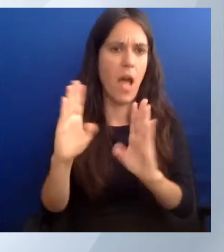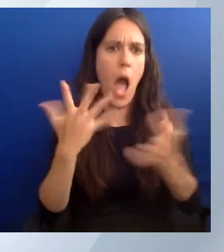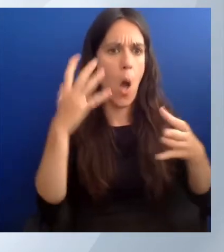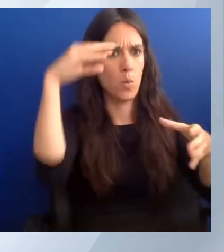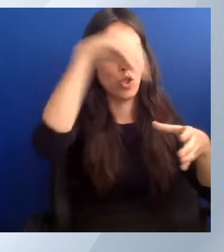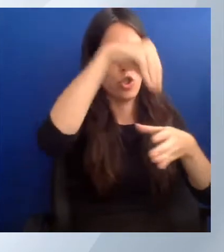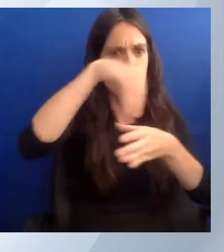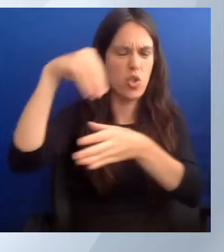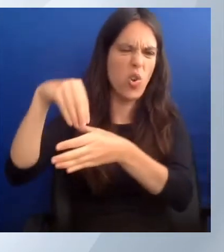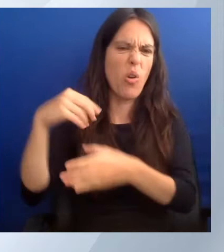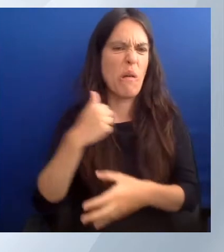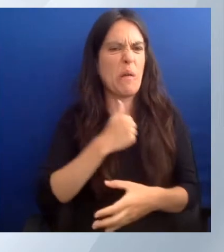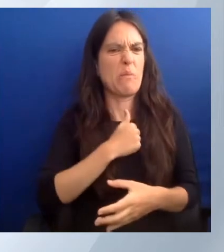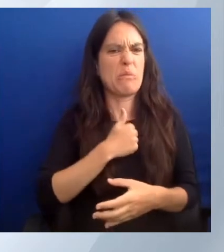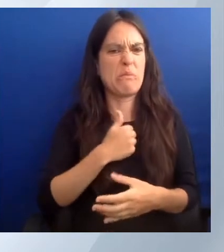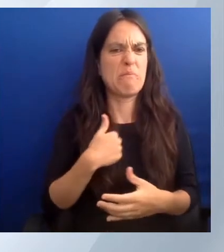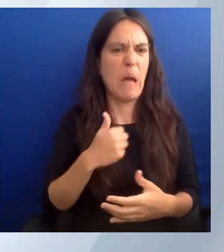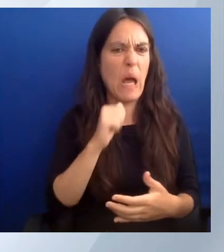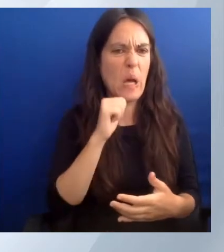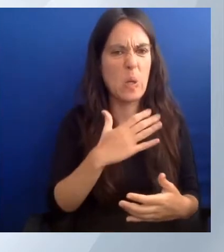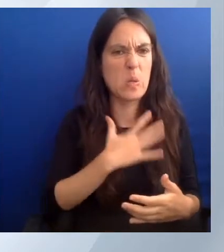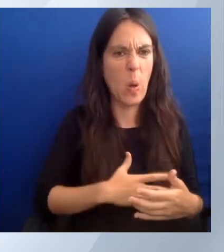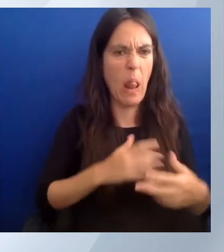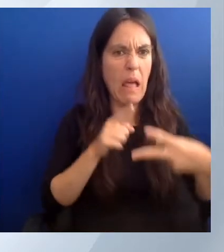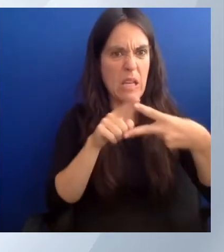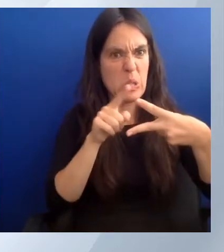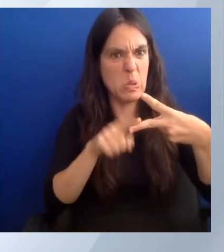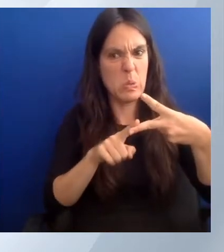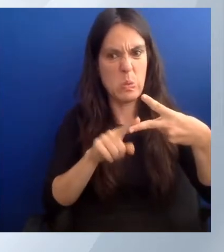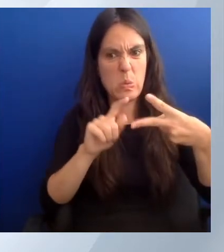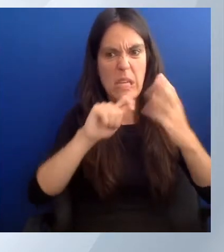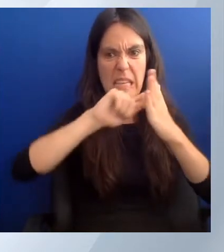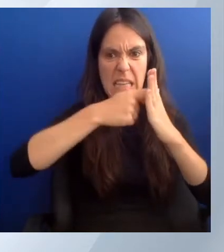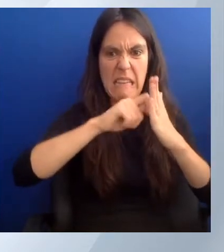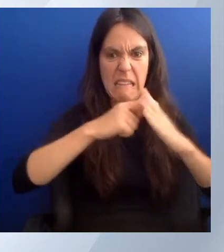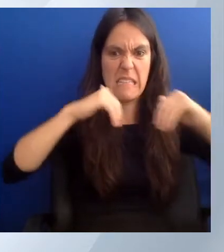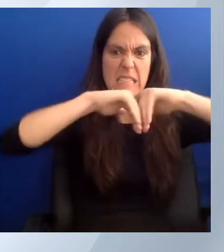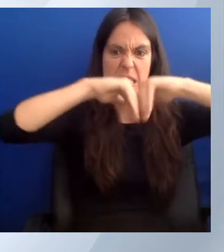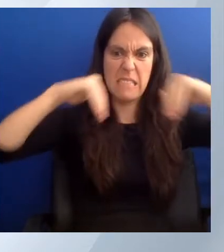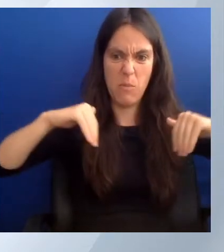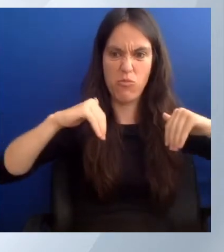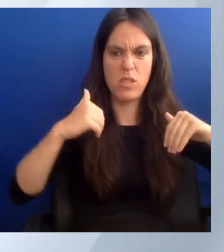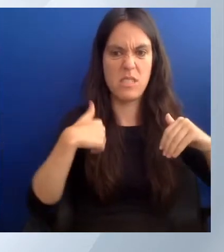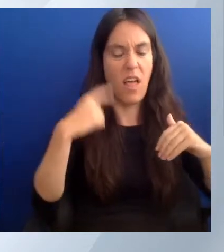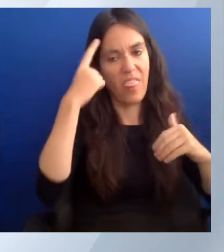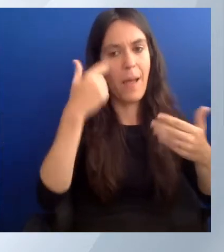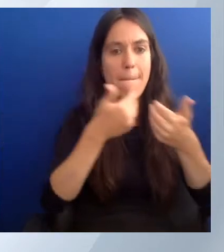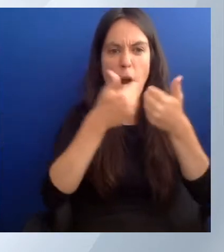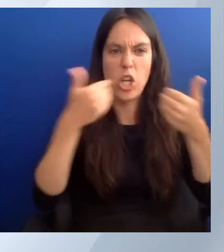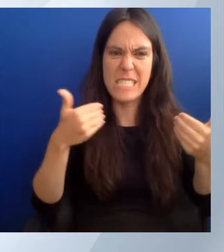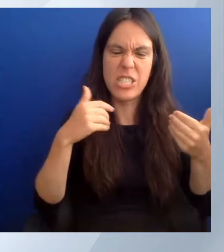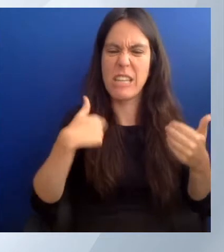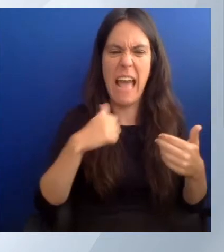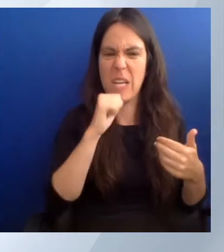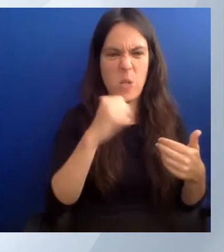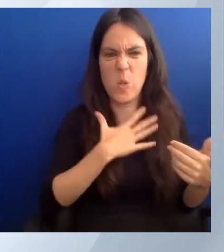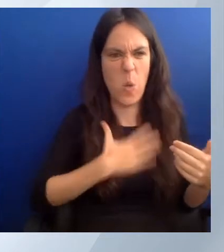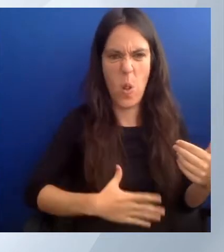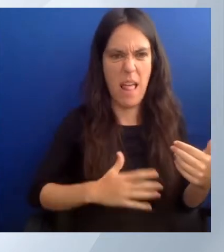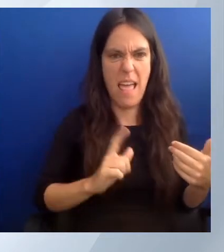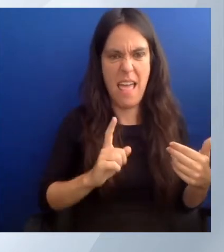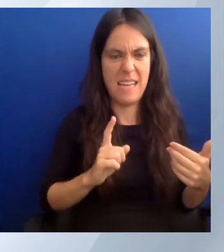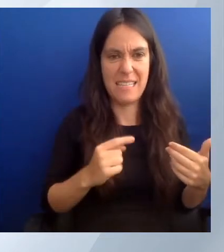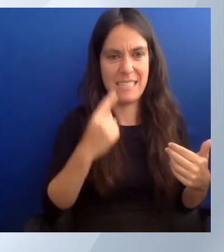having partition key and row key spread throughout my code. So I've just wrapped these in properties just with the ignore property